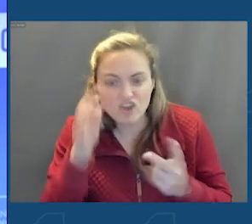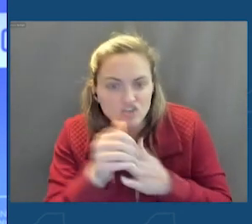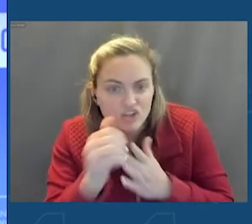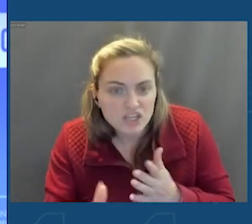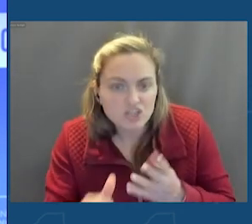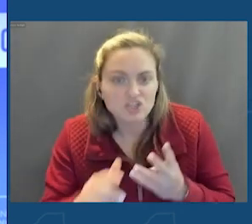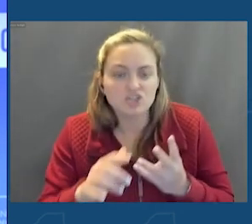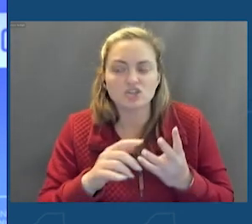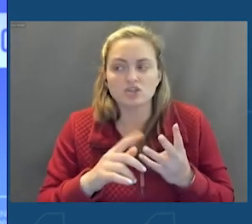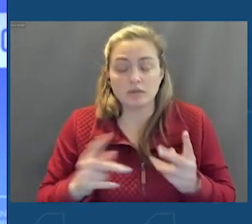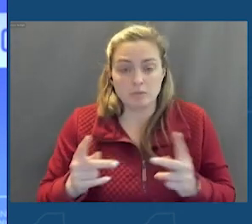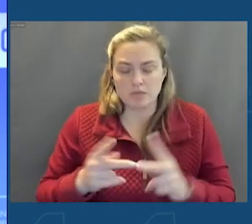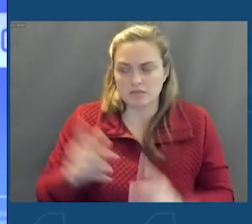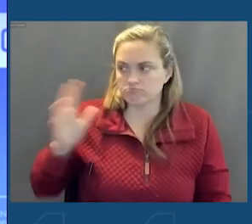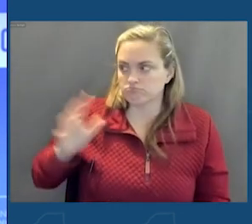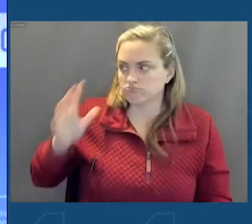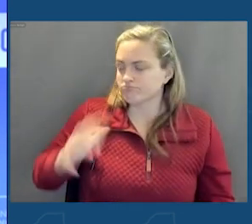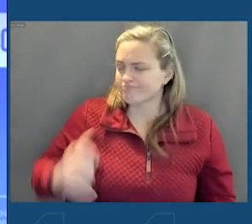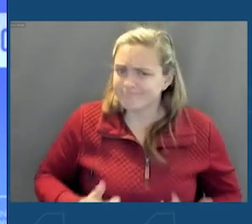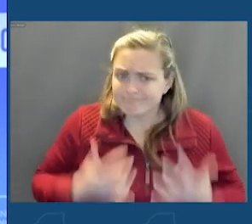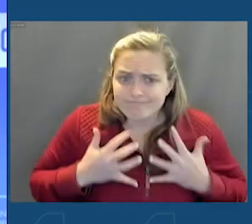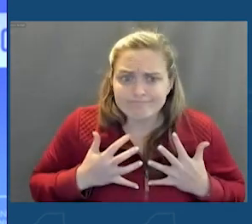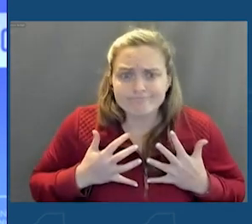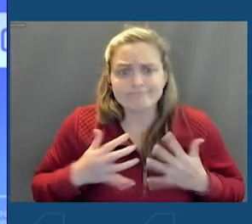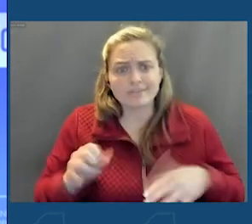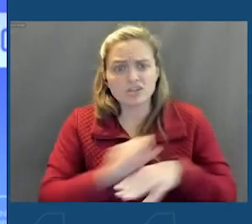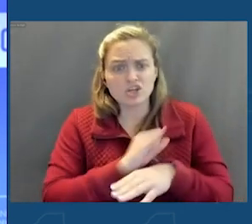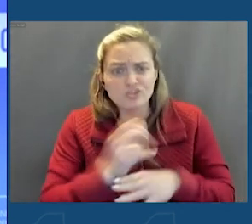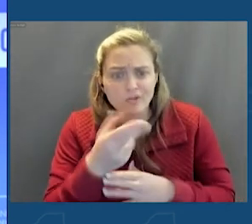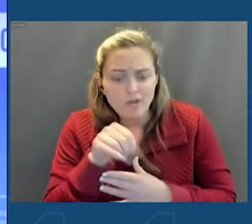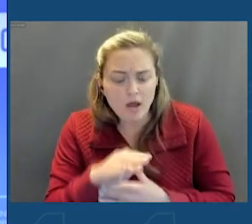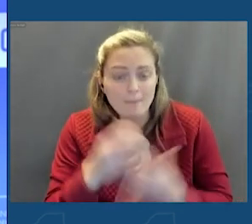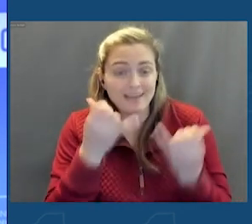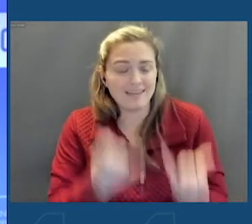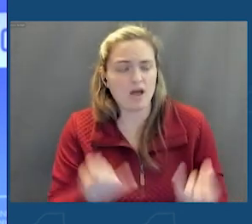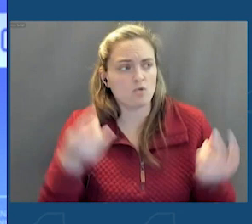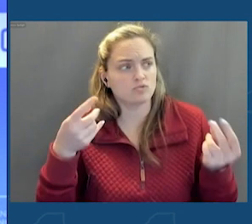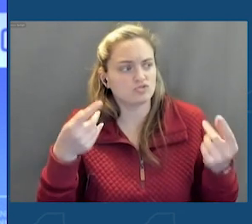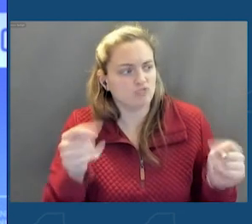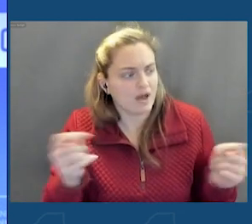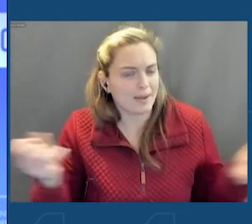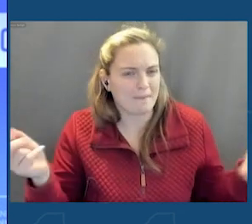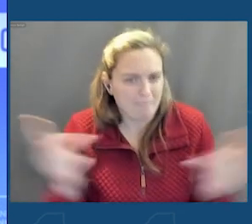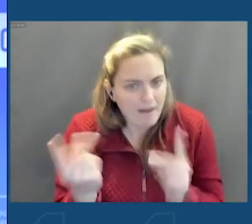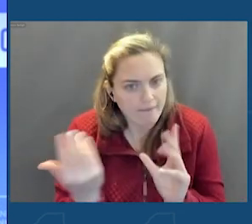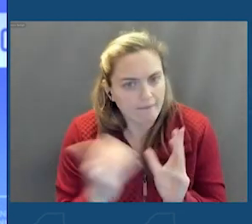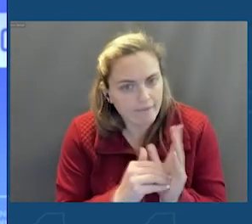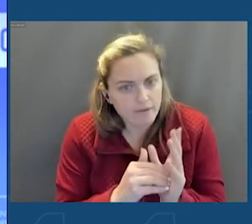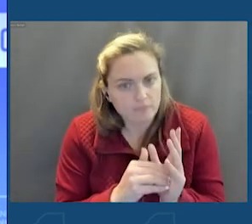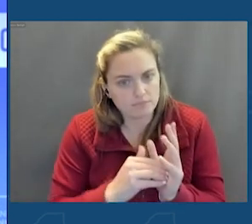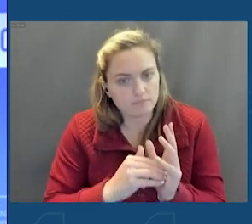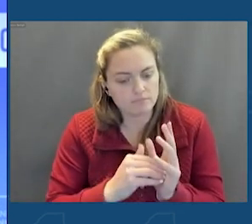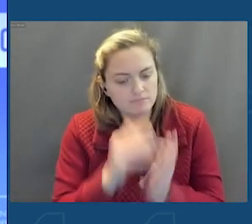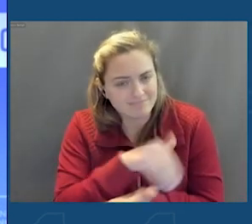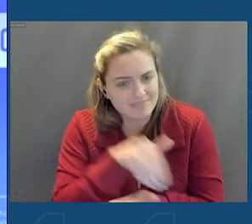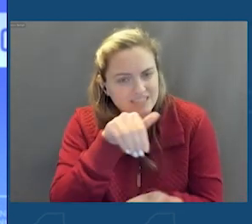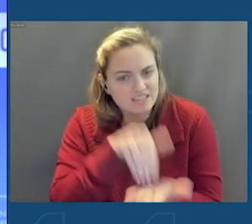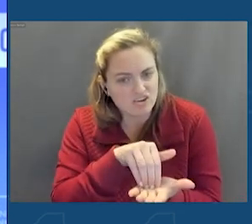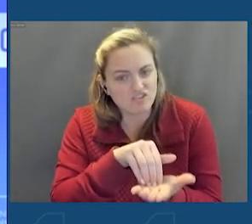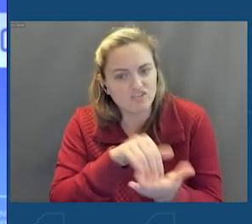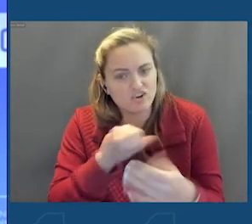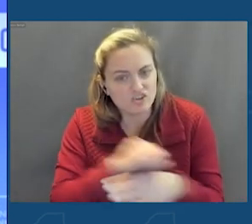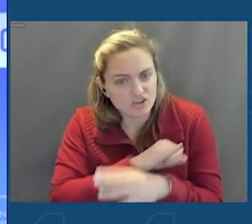that used to be a vibrant industrial hub that we're now trying to get back as the center of the industrial